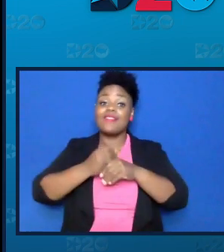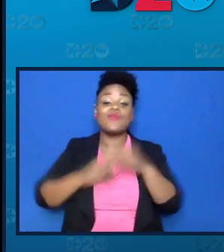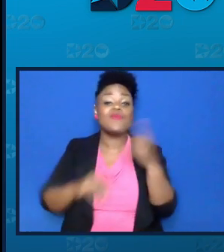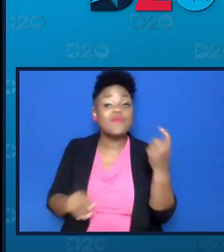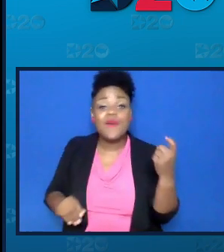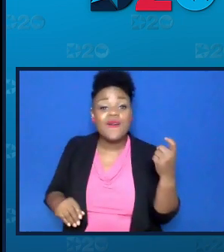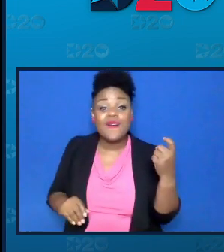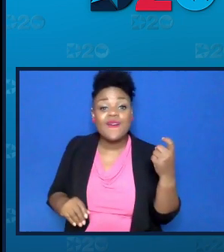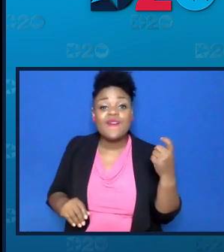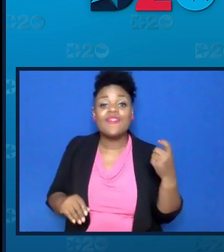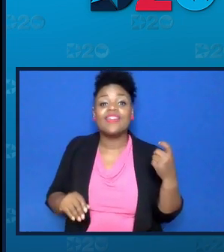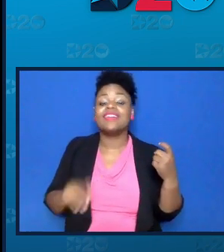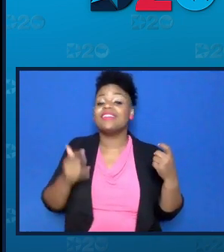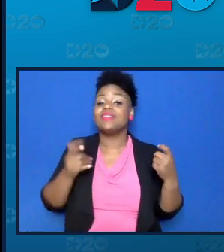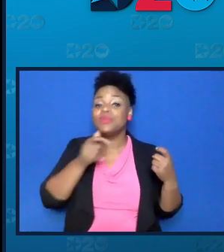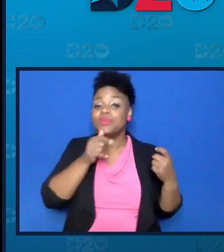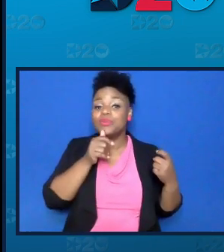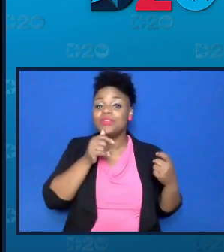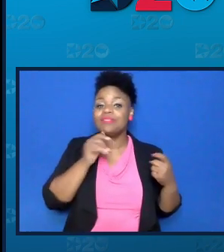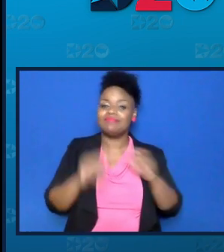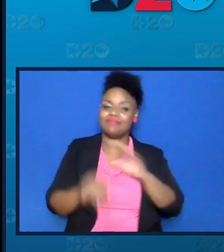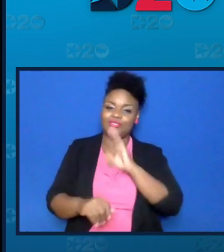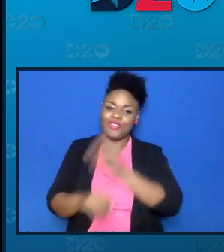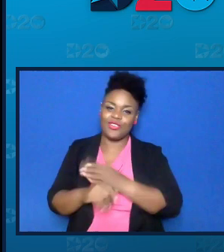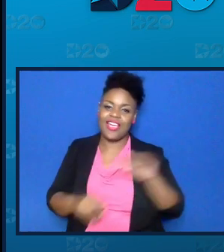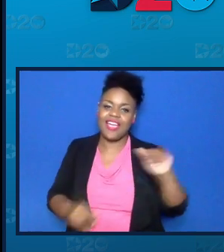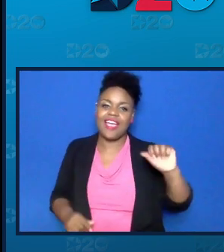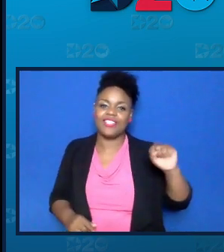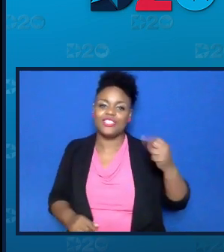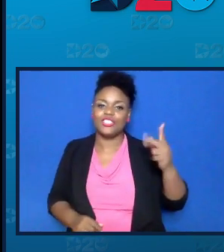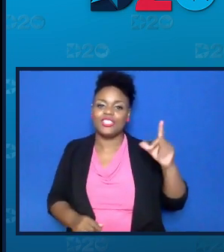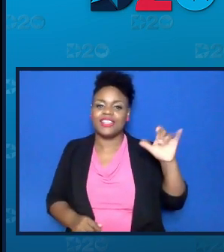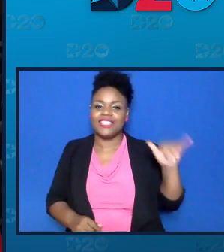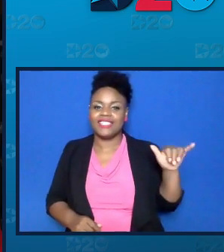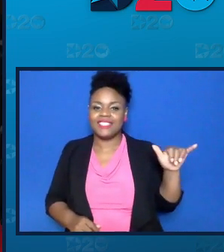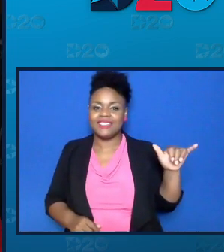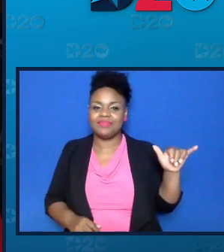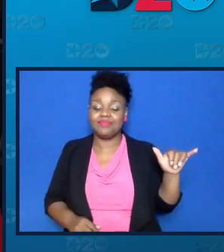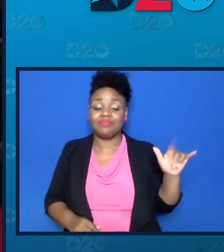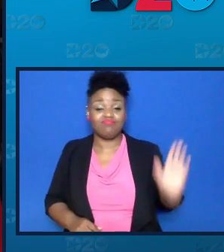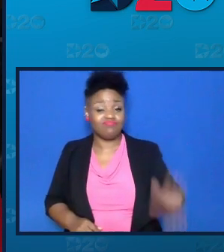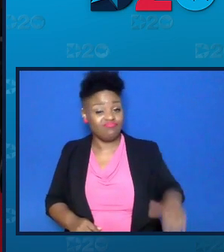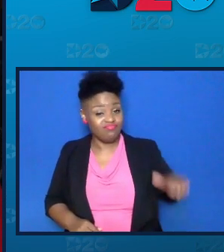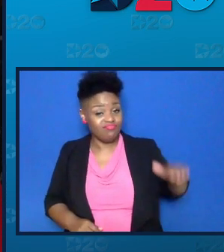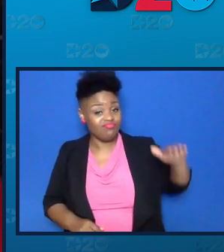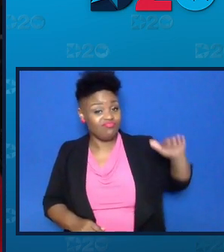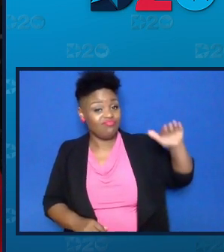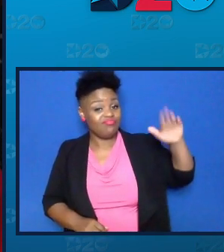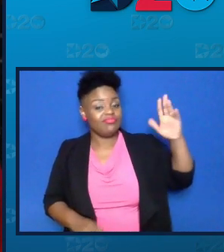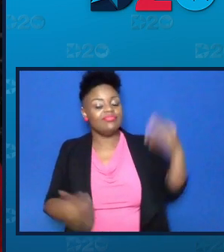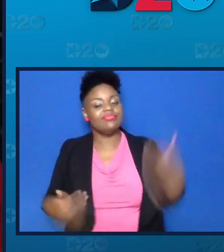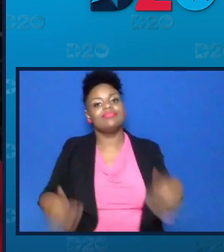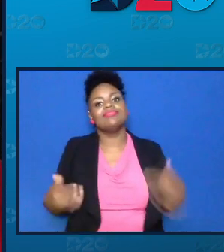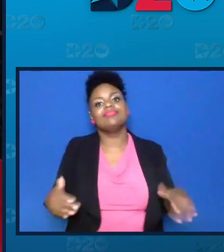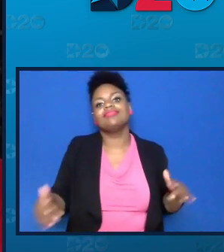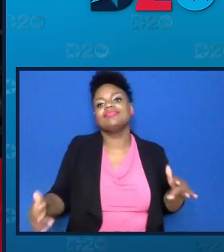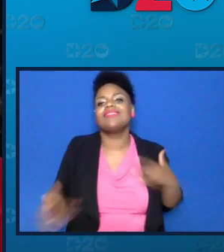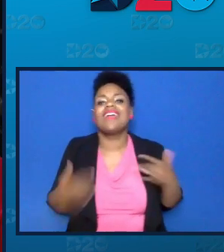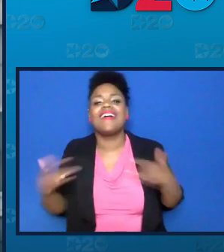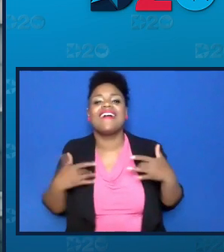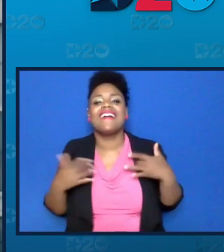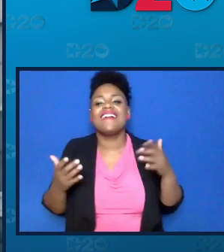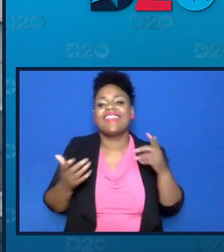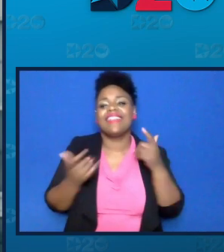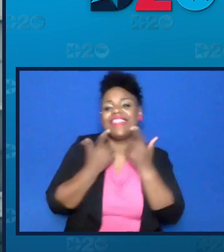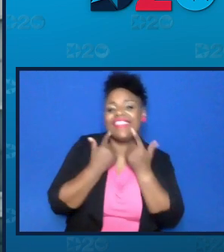Growing up, it was full of adventure, laughter. We do everything as a family, and we've always done everything as a